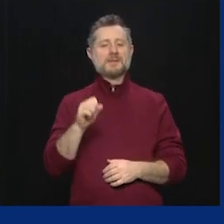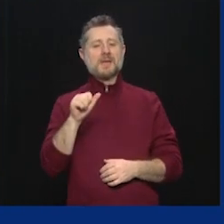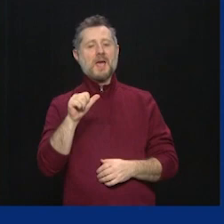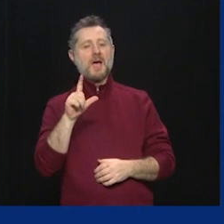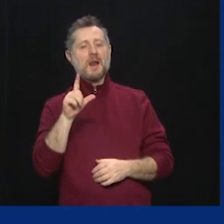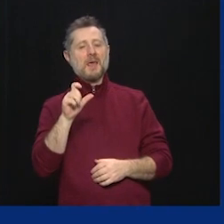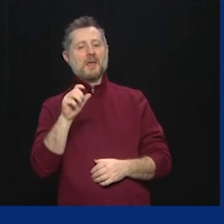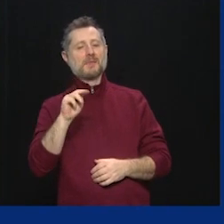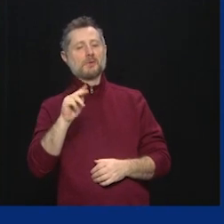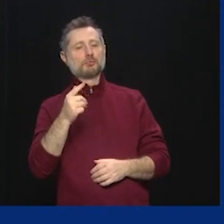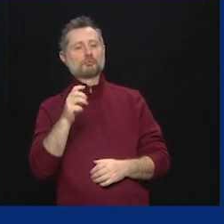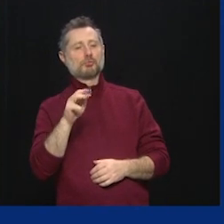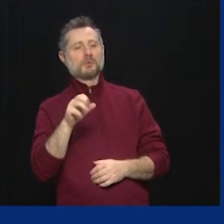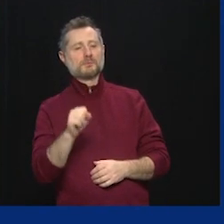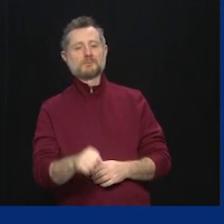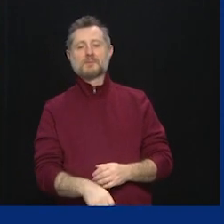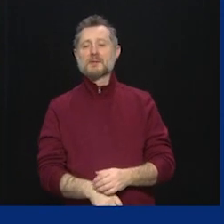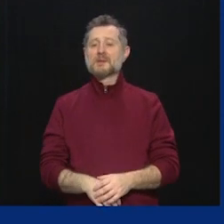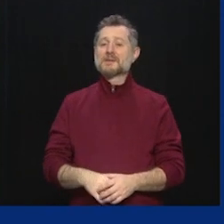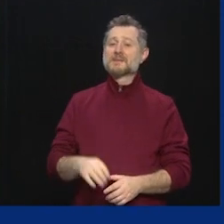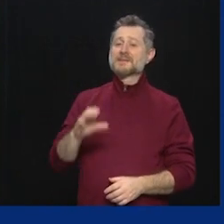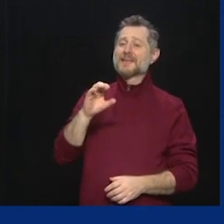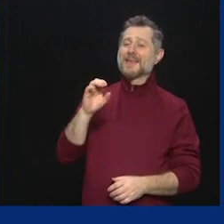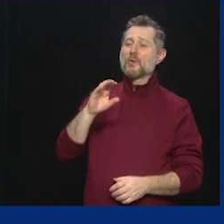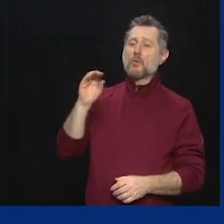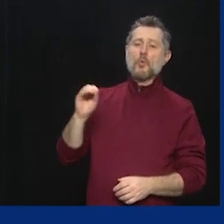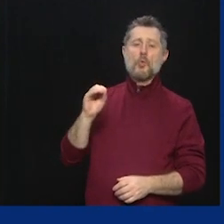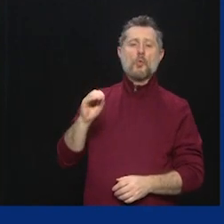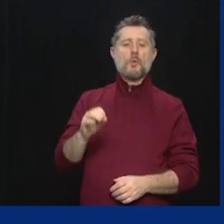CEO of the Oakview Group, Tim Lywicki,